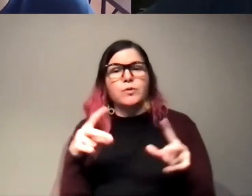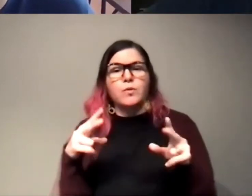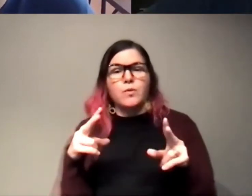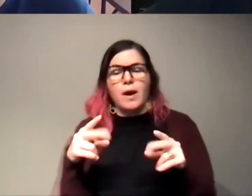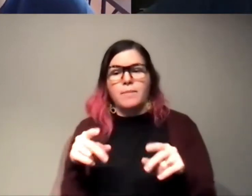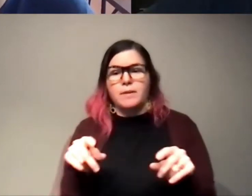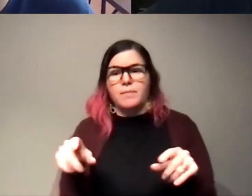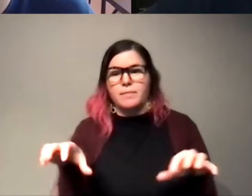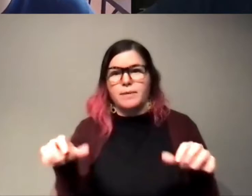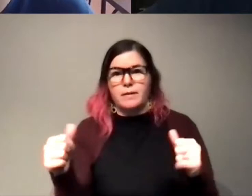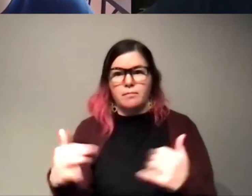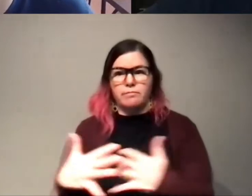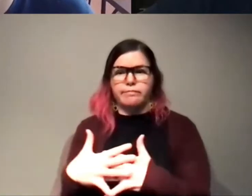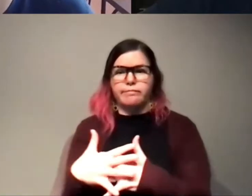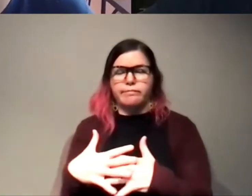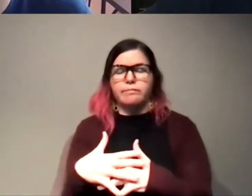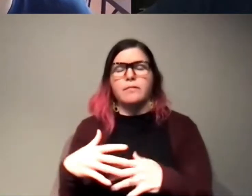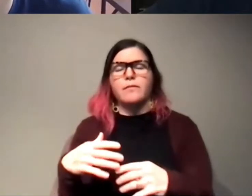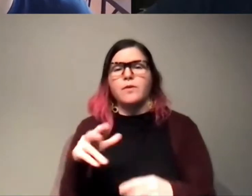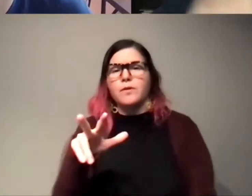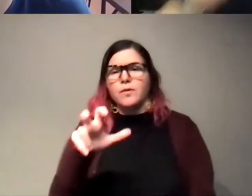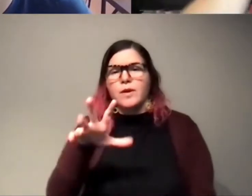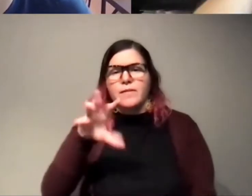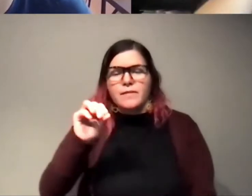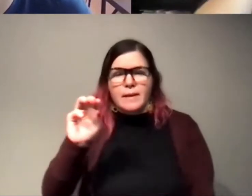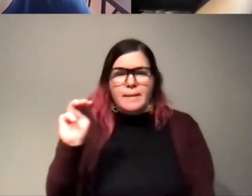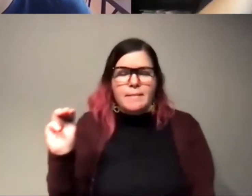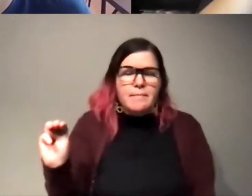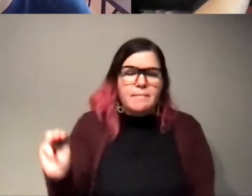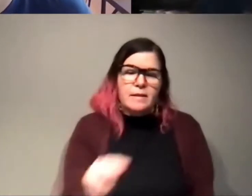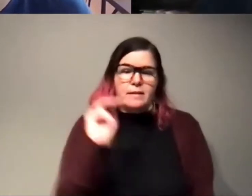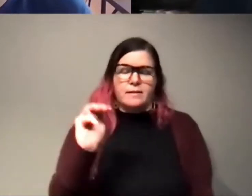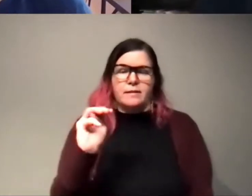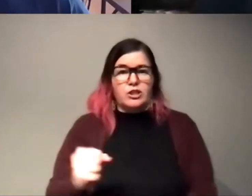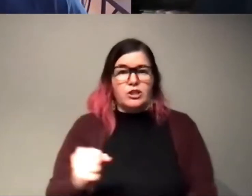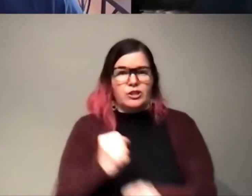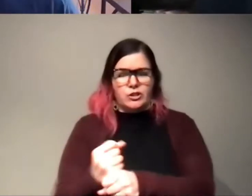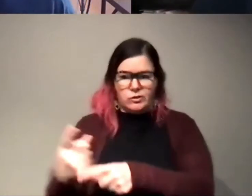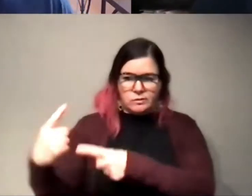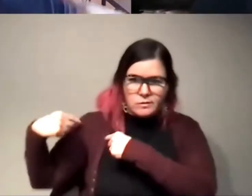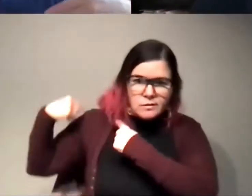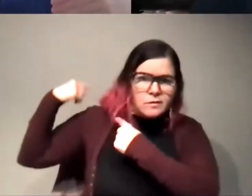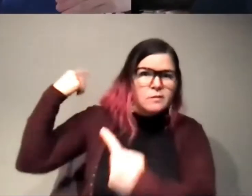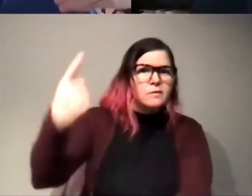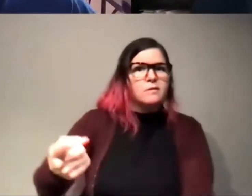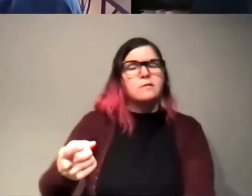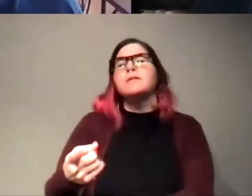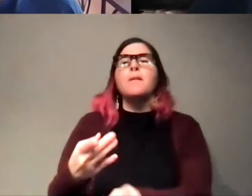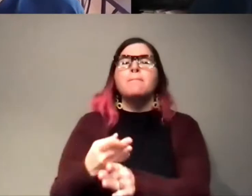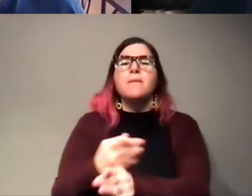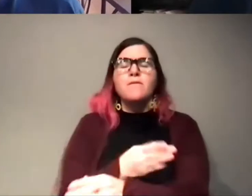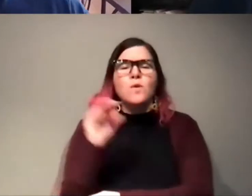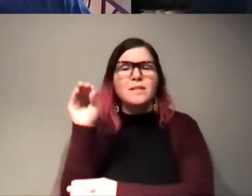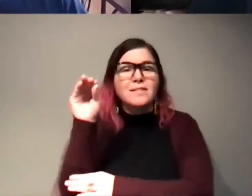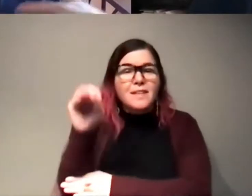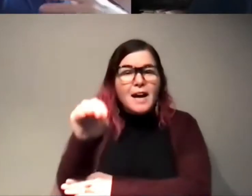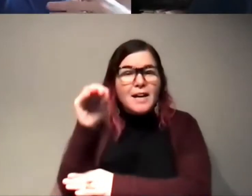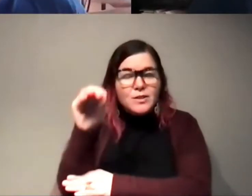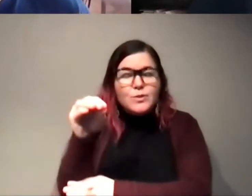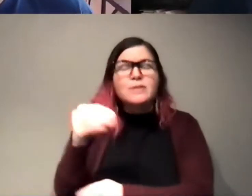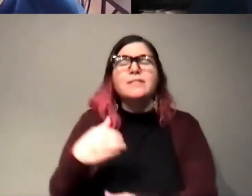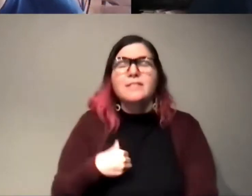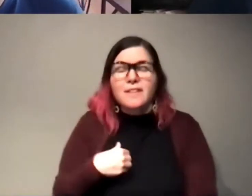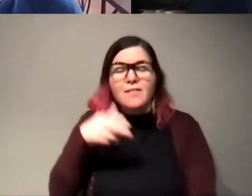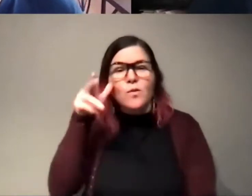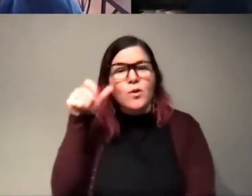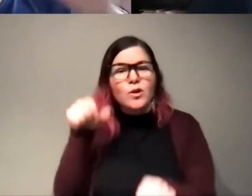doing that for 350 million years. So before there were even dinosaurs, there were horseshoe